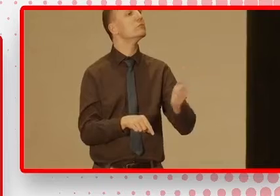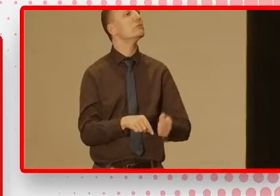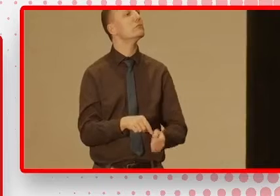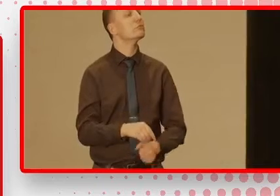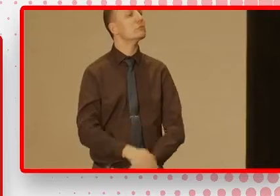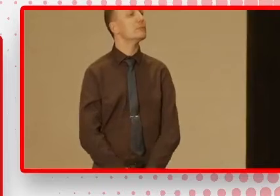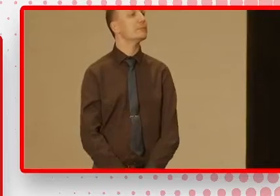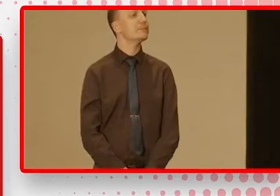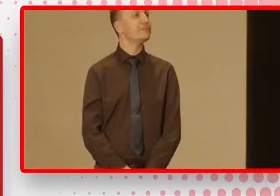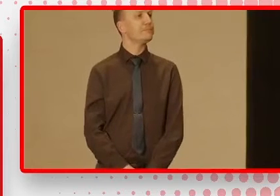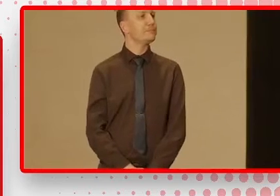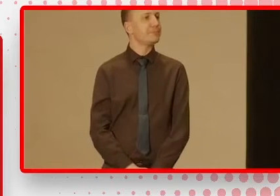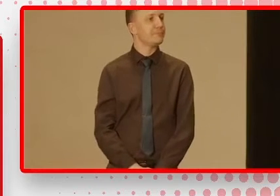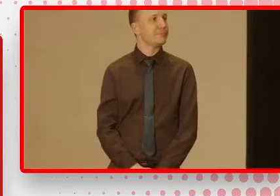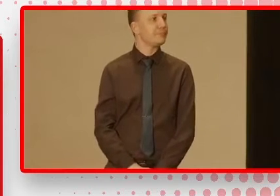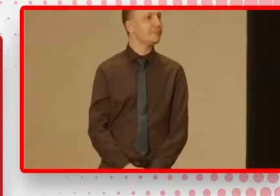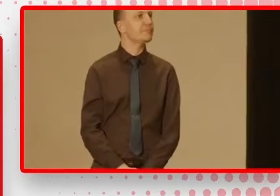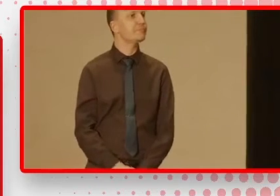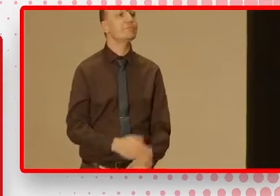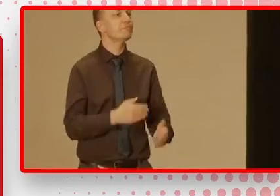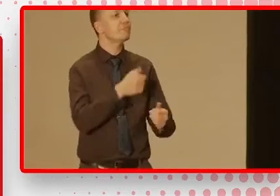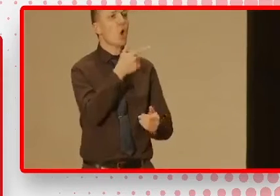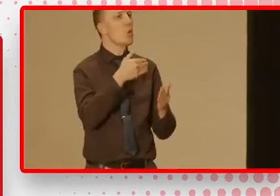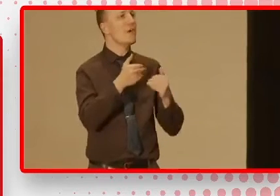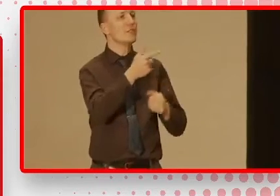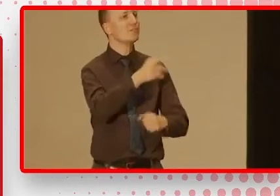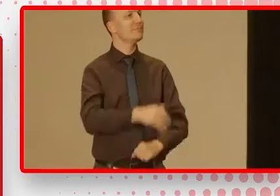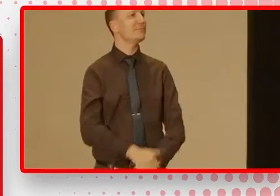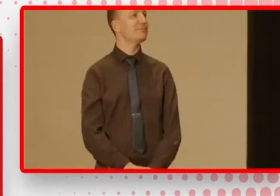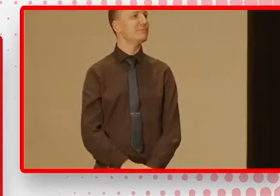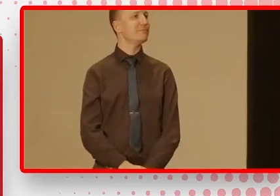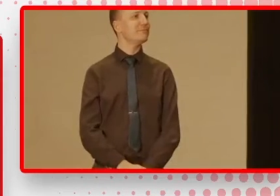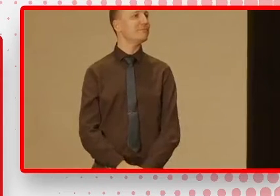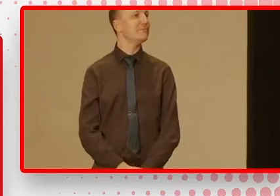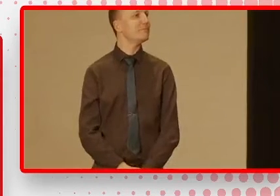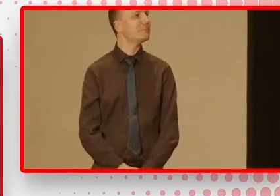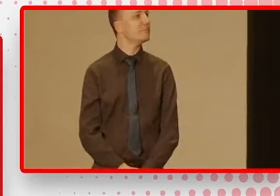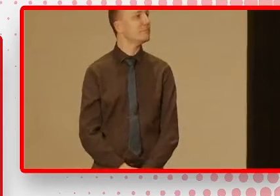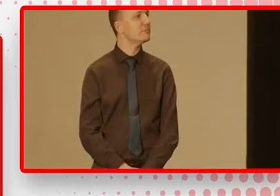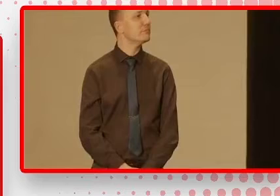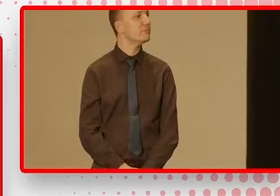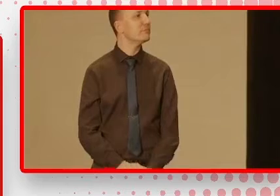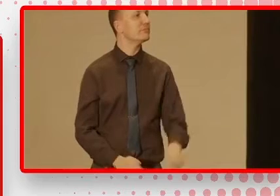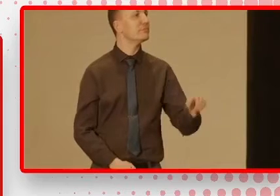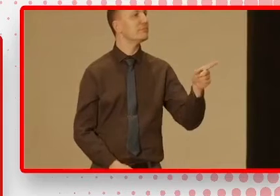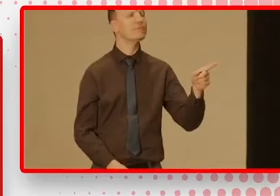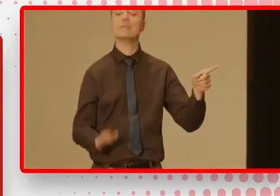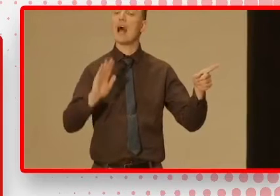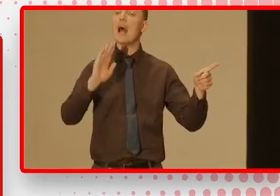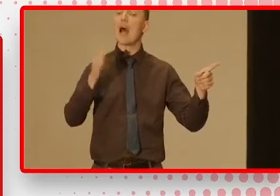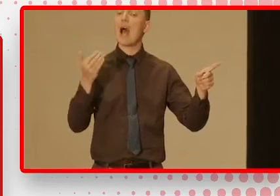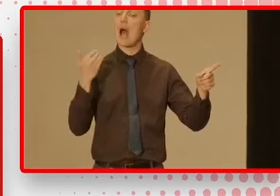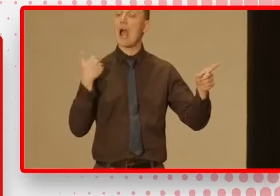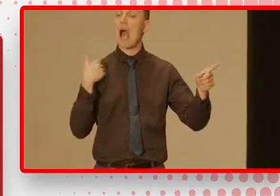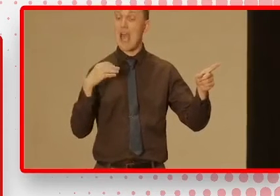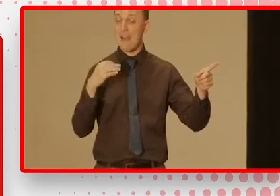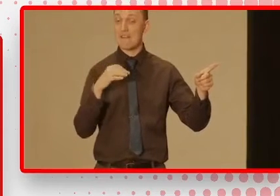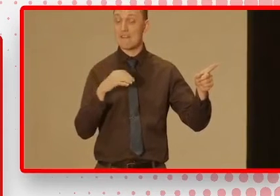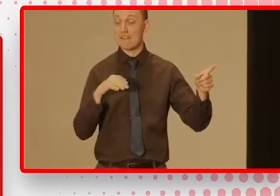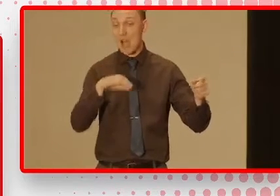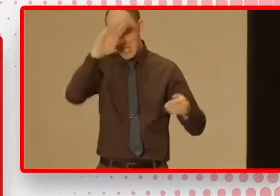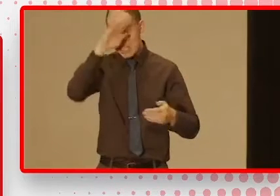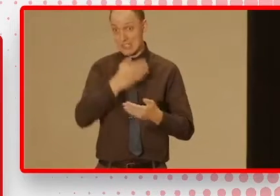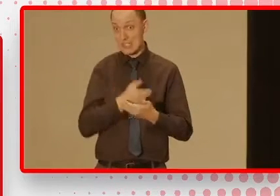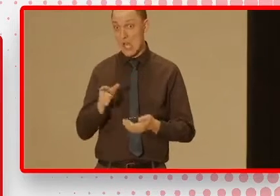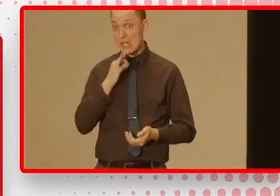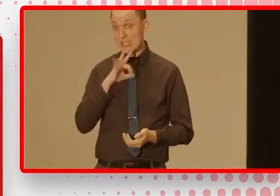Whichever one. Yeah. Hi, I have a 19-year-old son who has been